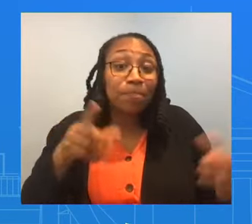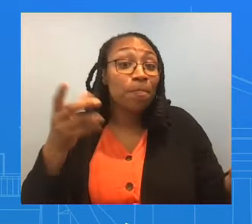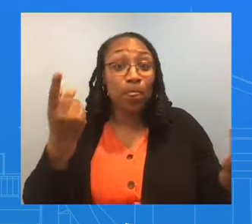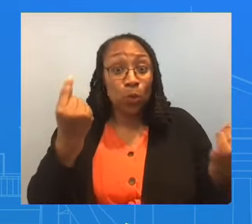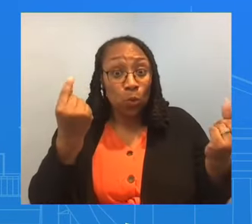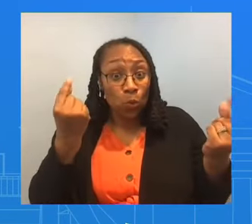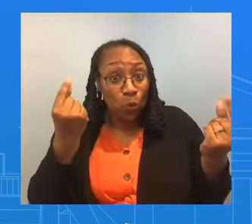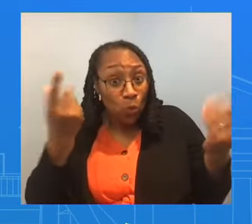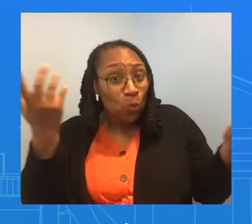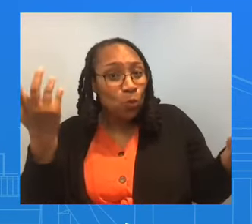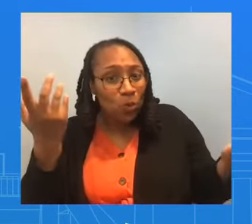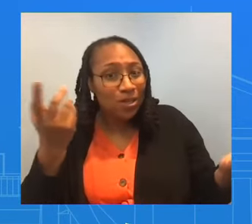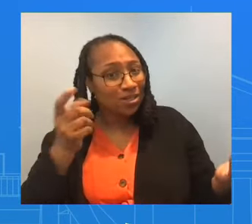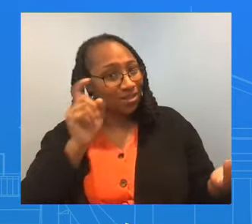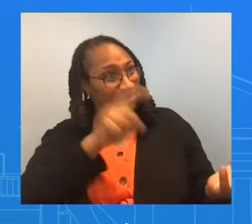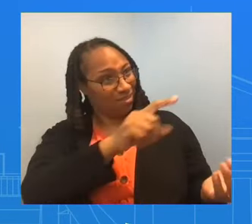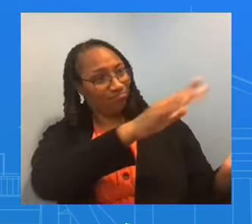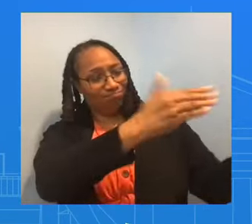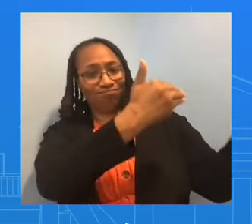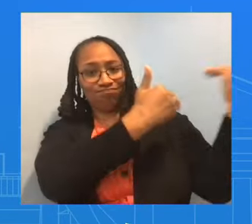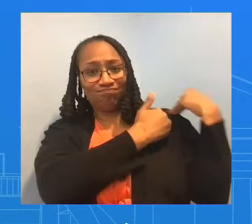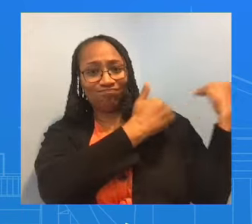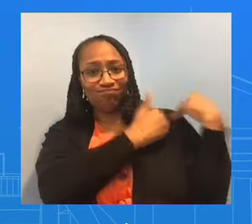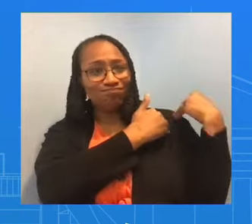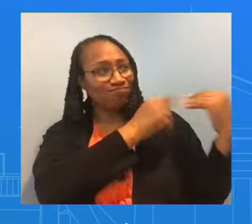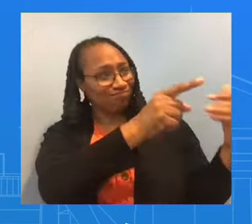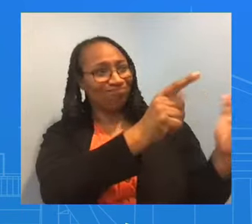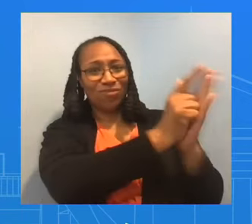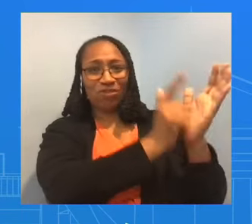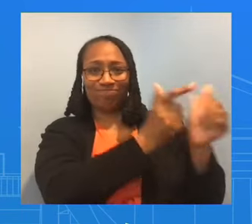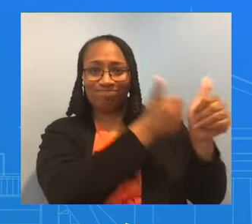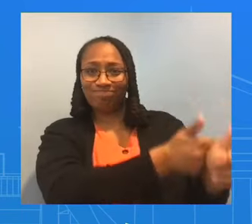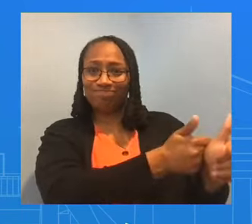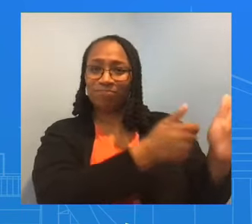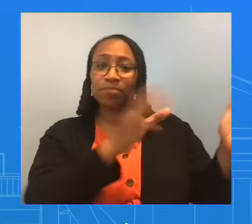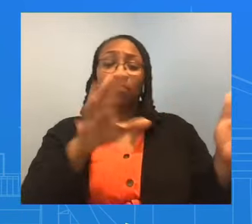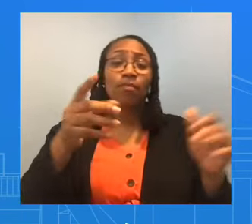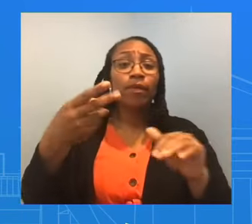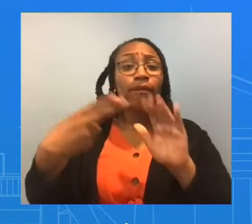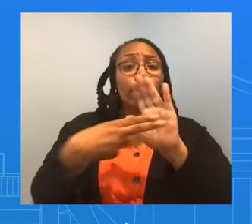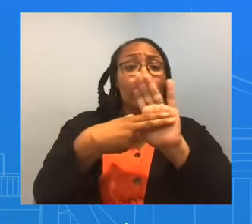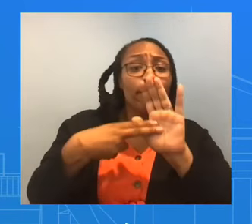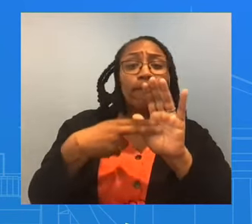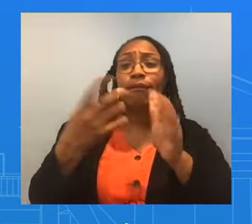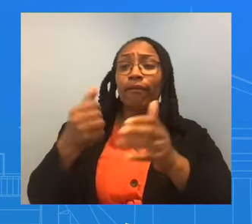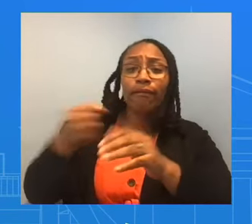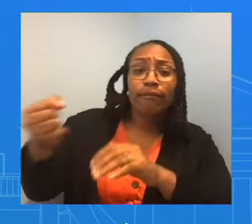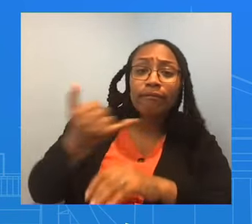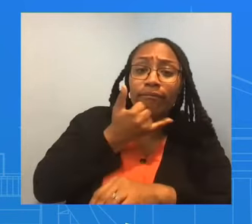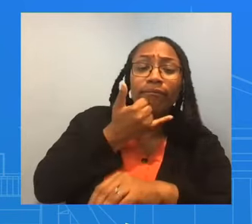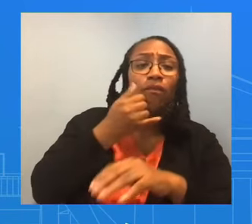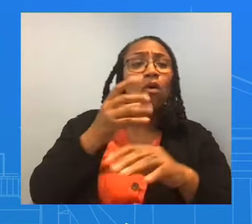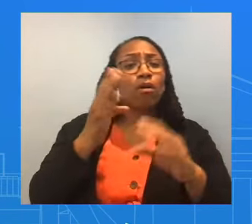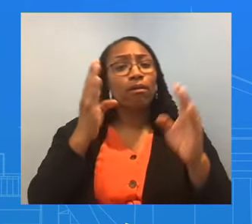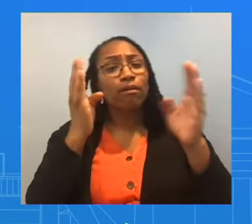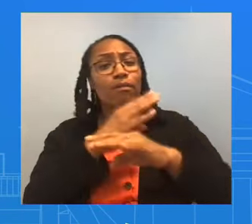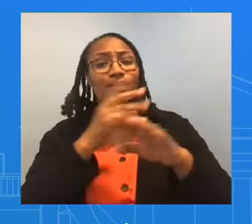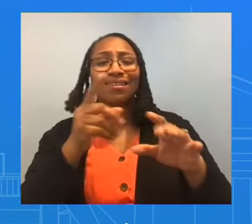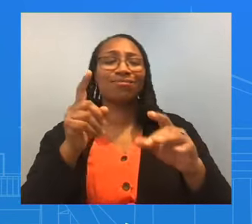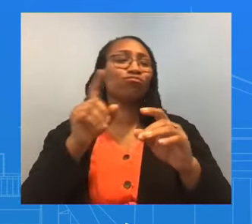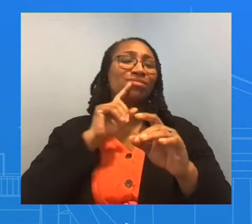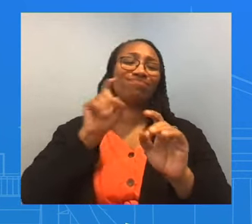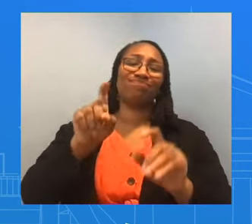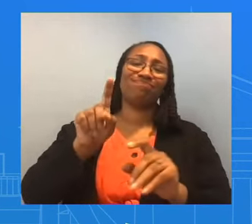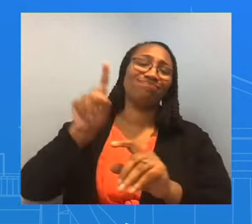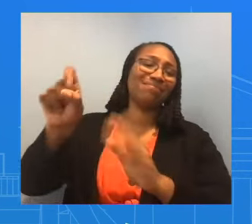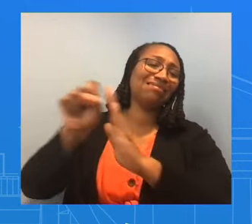don't know that there's a separate categorization. I really would refer you to my State Department colleagues on that. In terms of the first category,